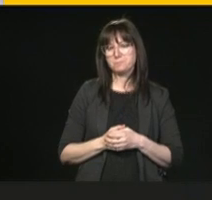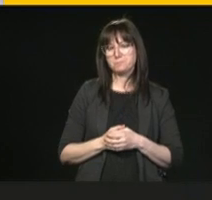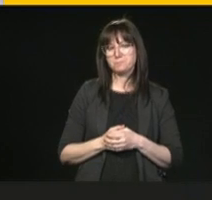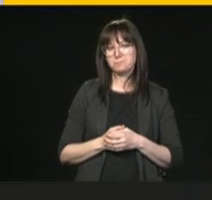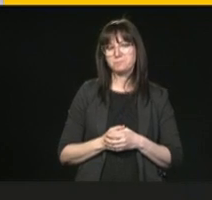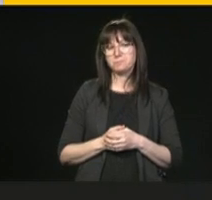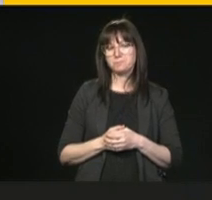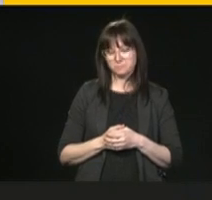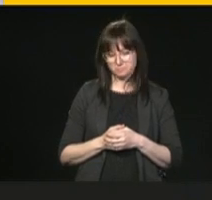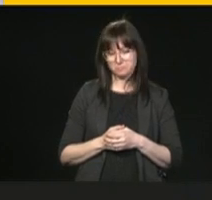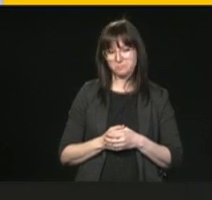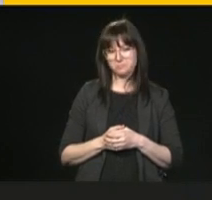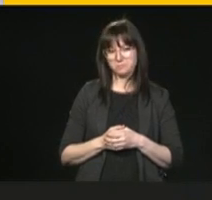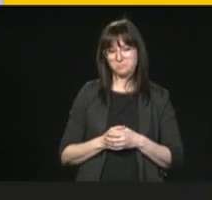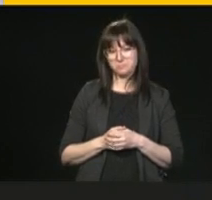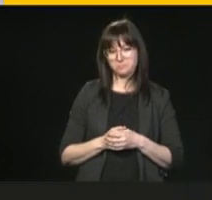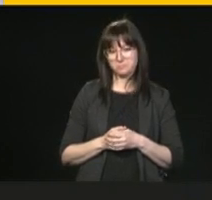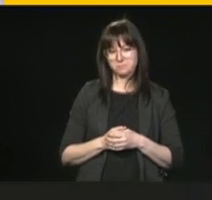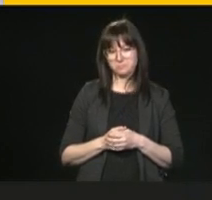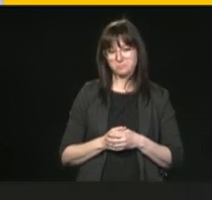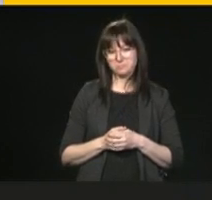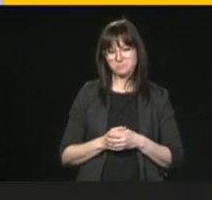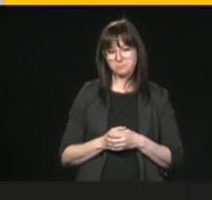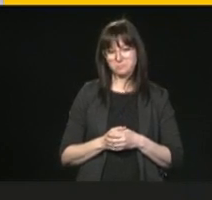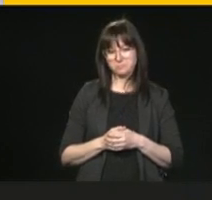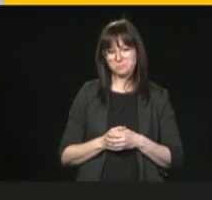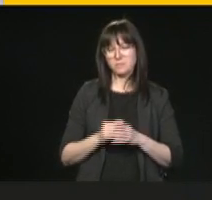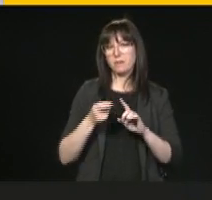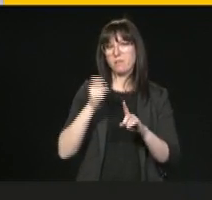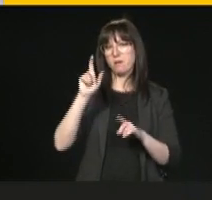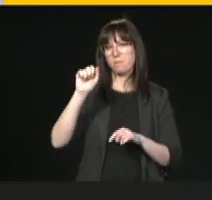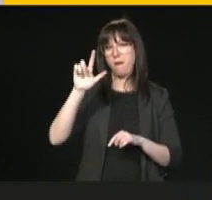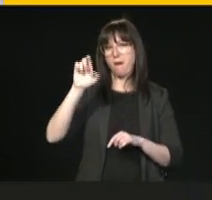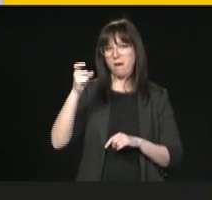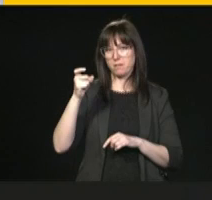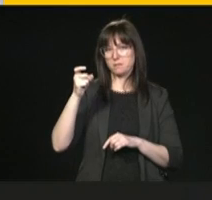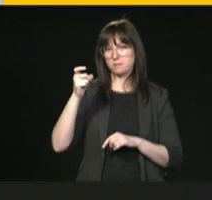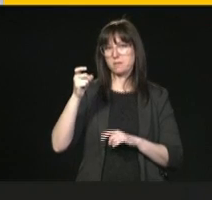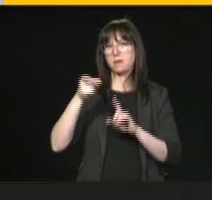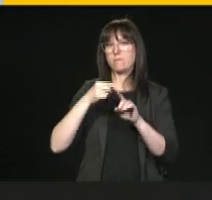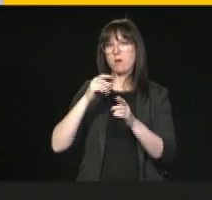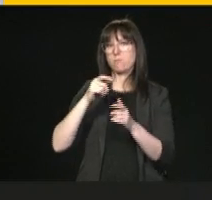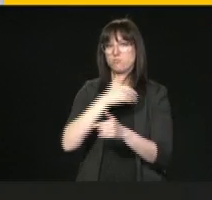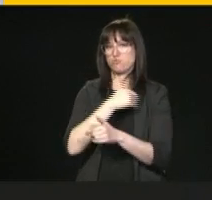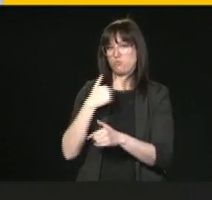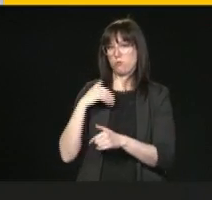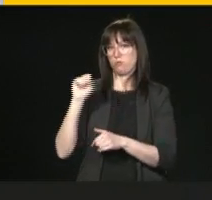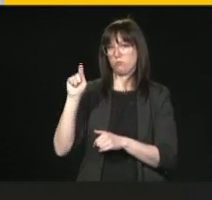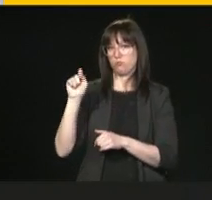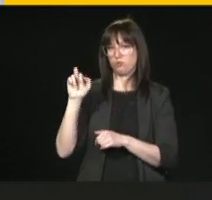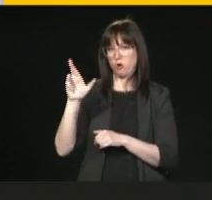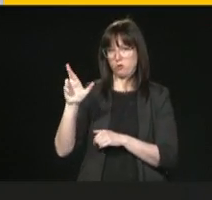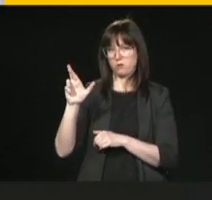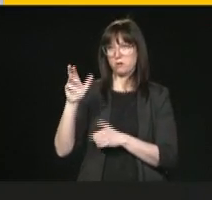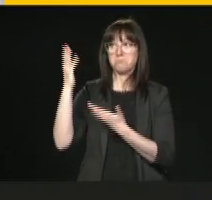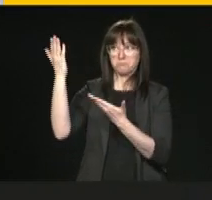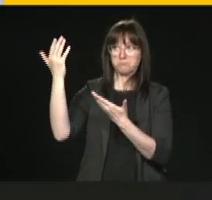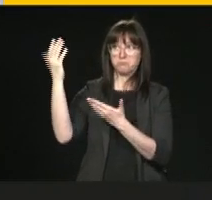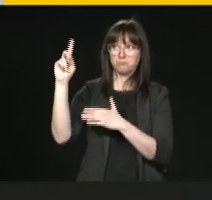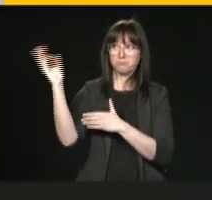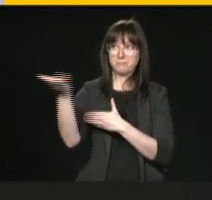Thank you. Merci. The next question is from Alex Ballengall from the Toronto Star. Your line is